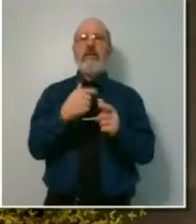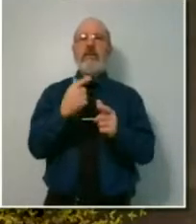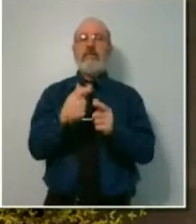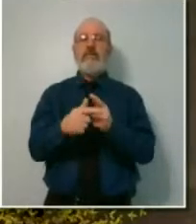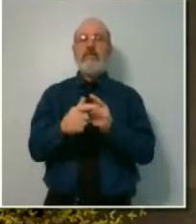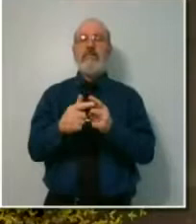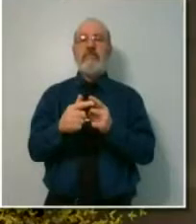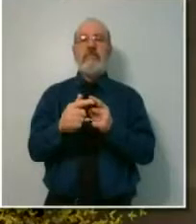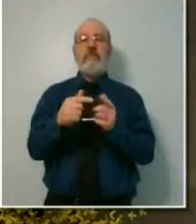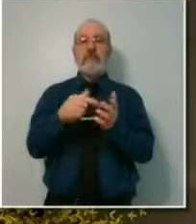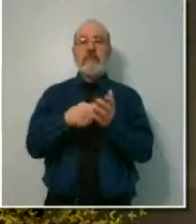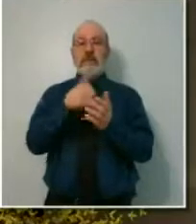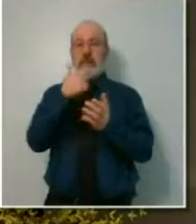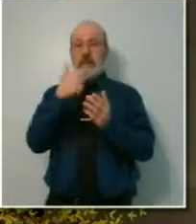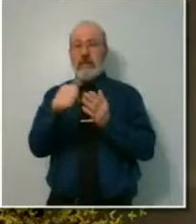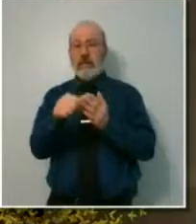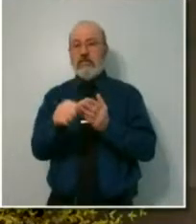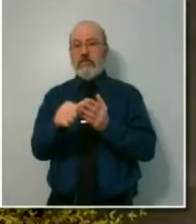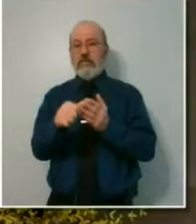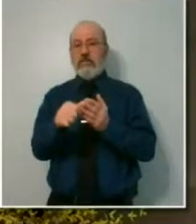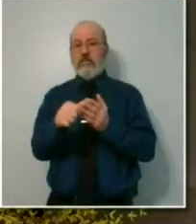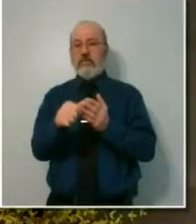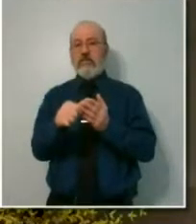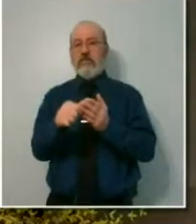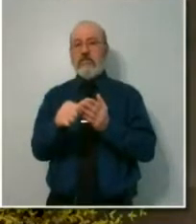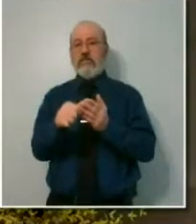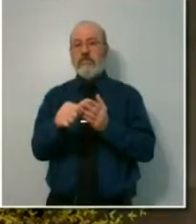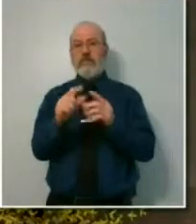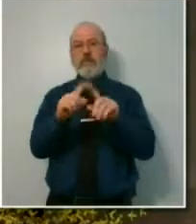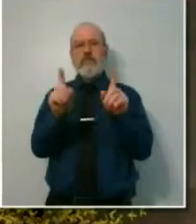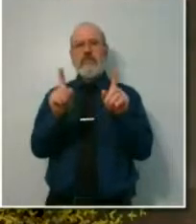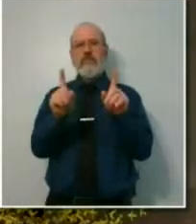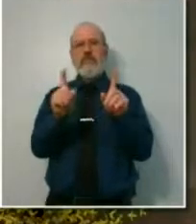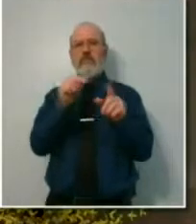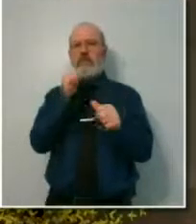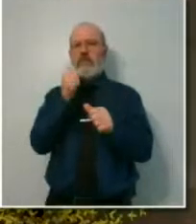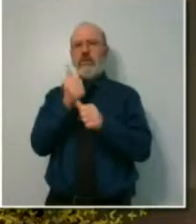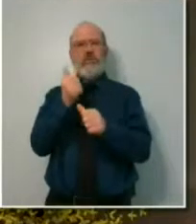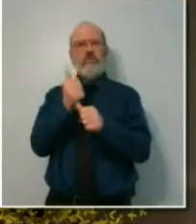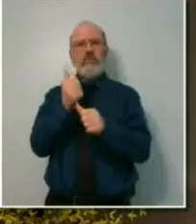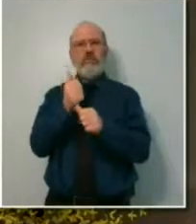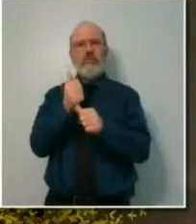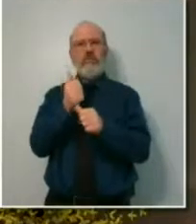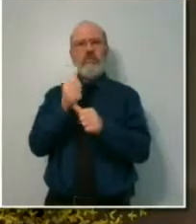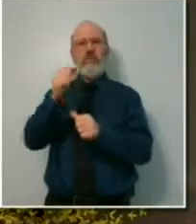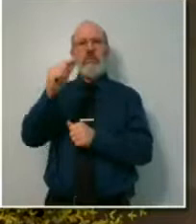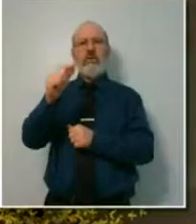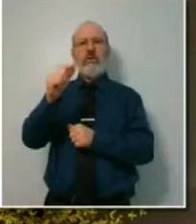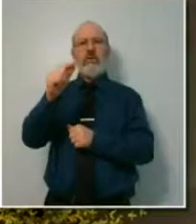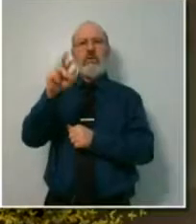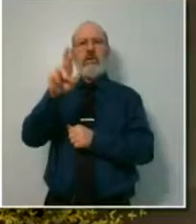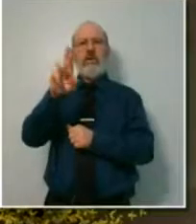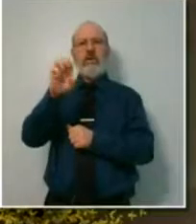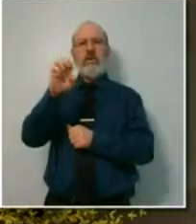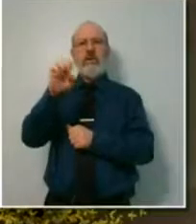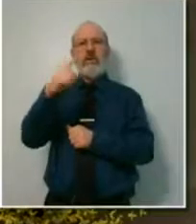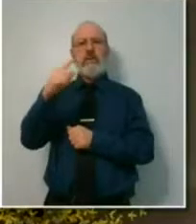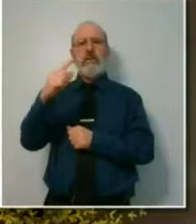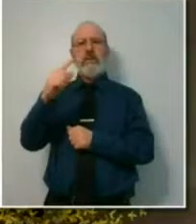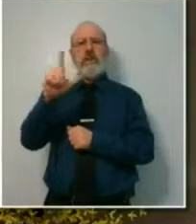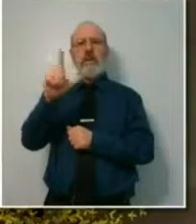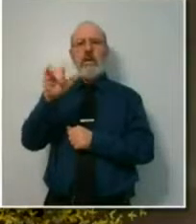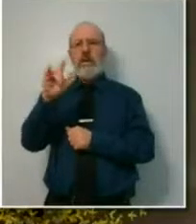this note is a little different. We don't support Greg Little because we were